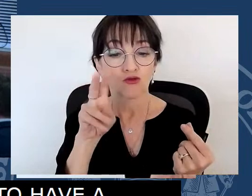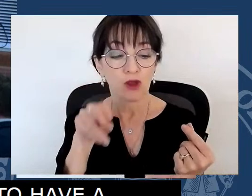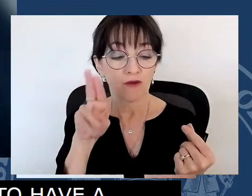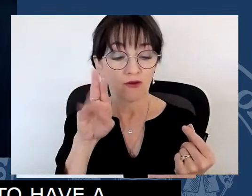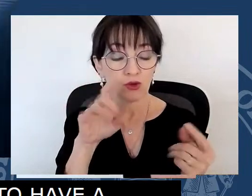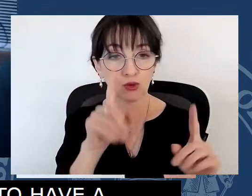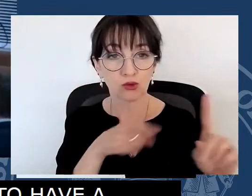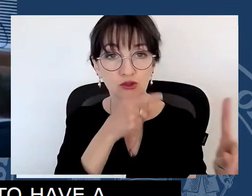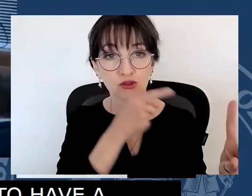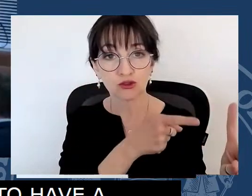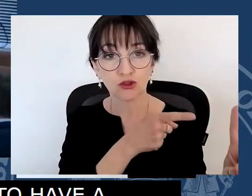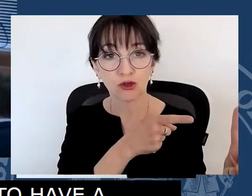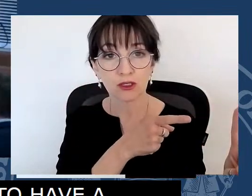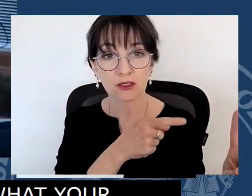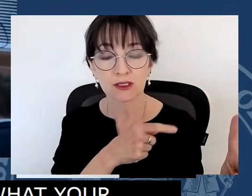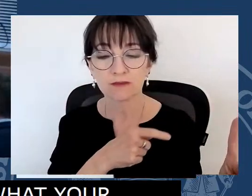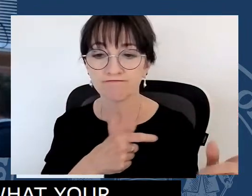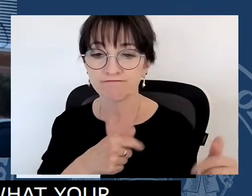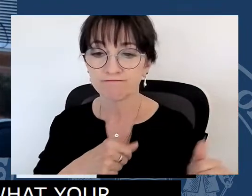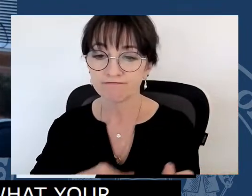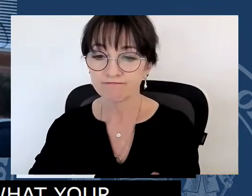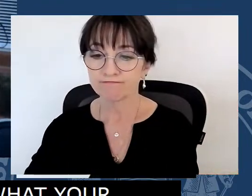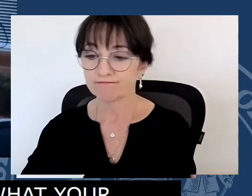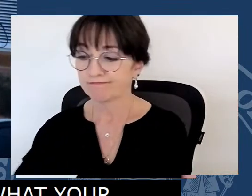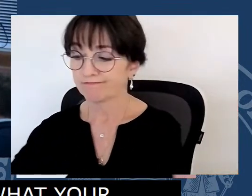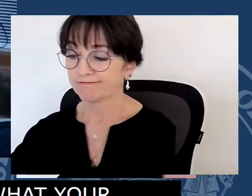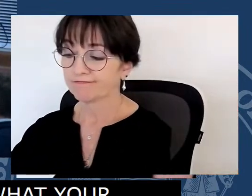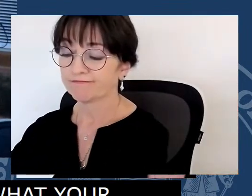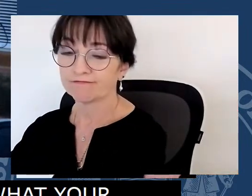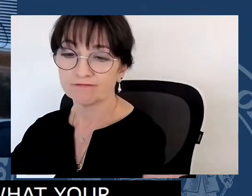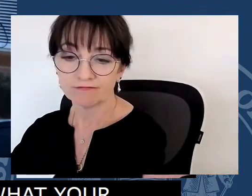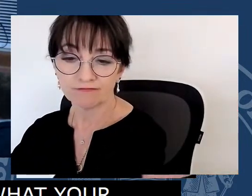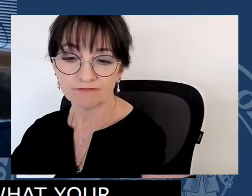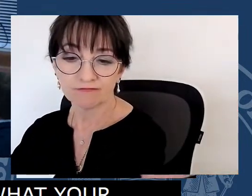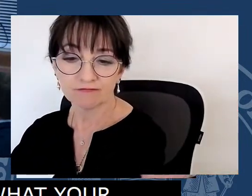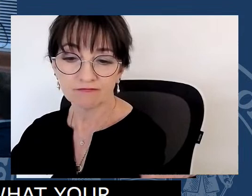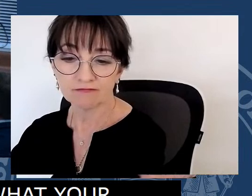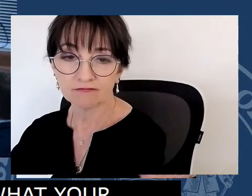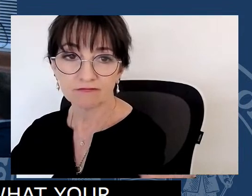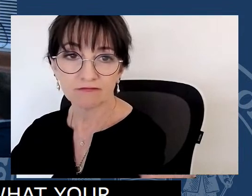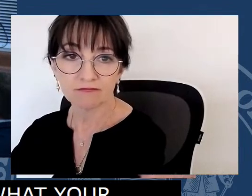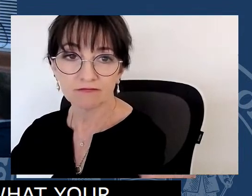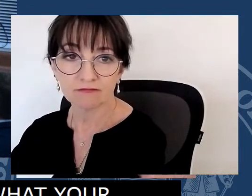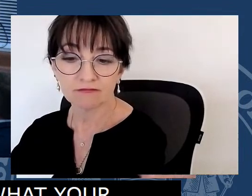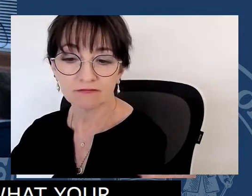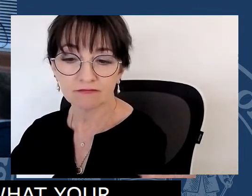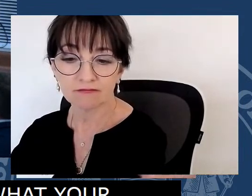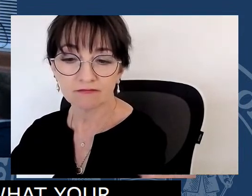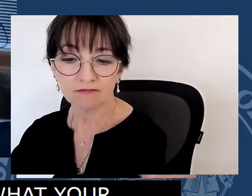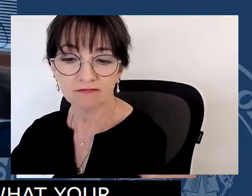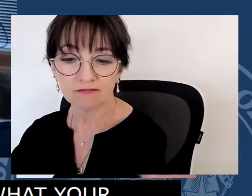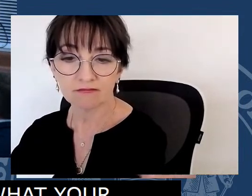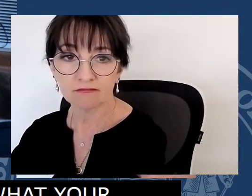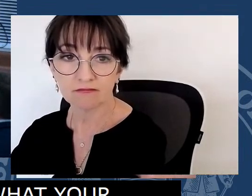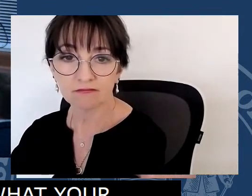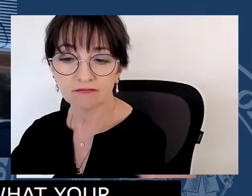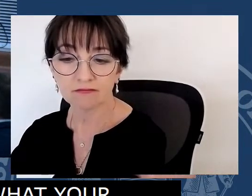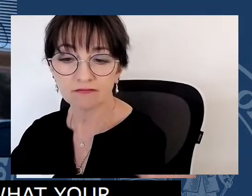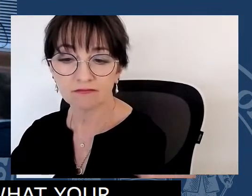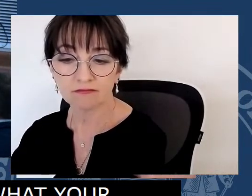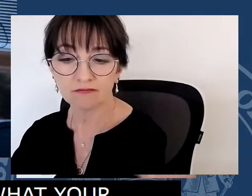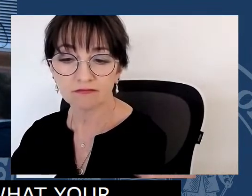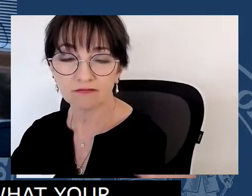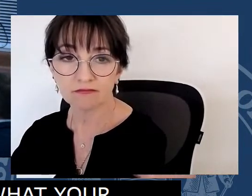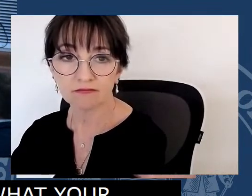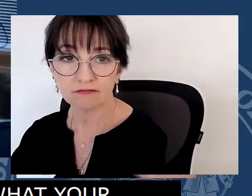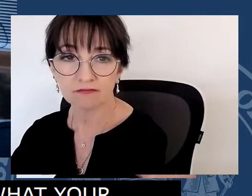that happens through the Delaware Economic Financial Advisory Committee. Rick Geisenberger, our Secretary of Finance, and